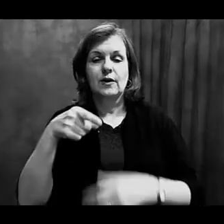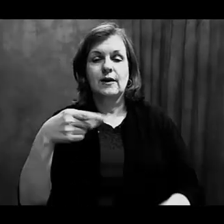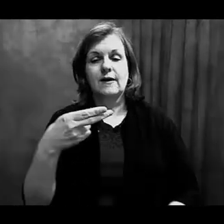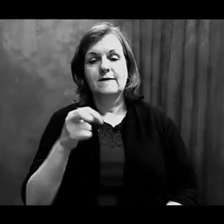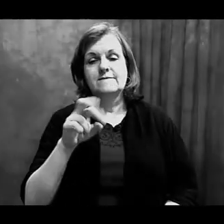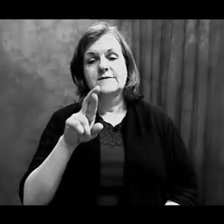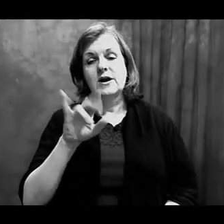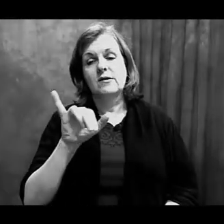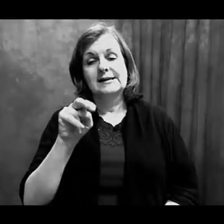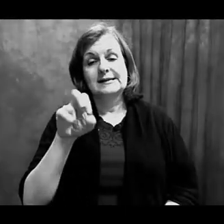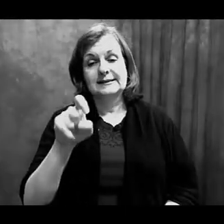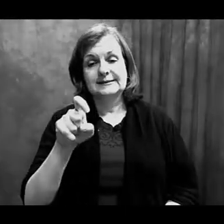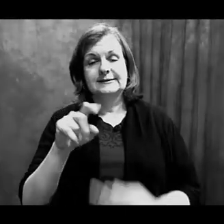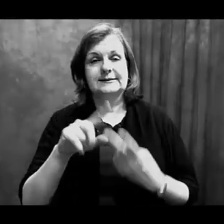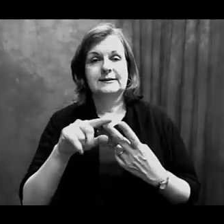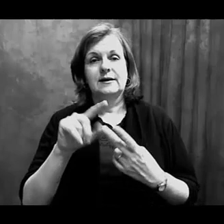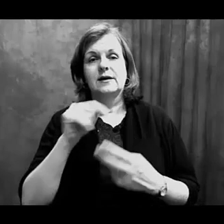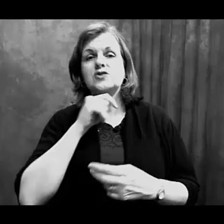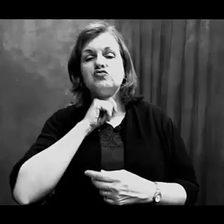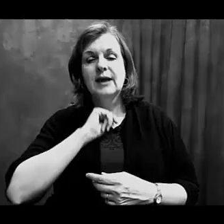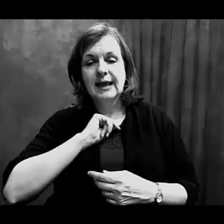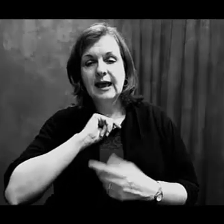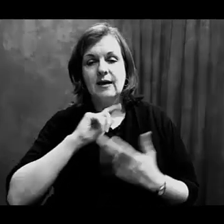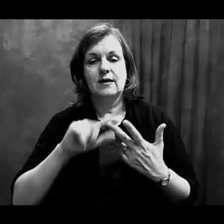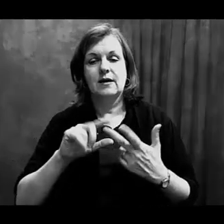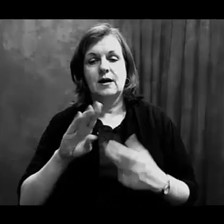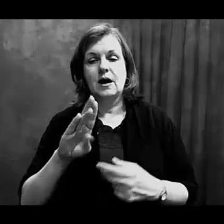pharynx, trachea, bronchi,